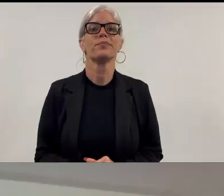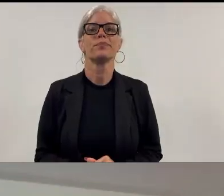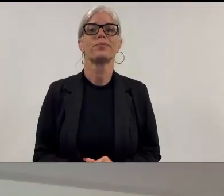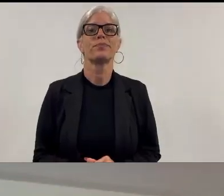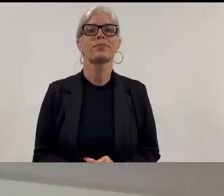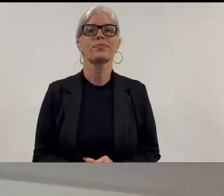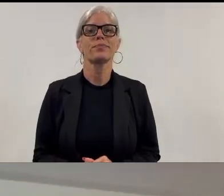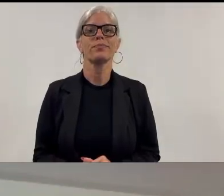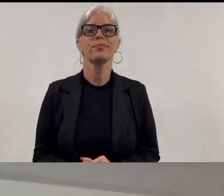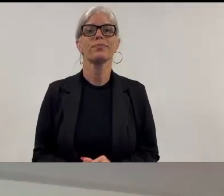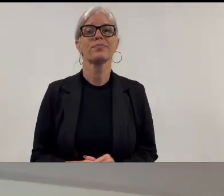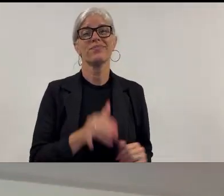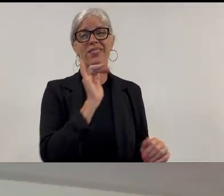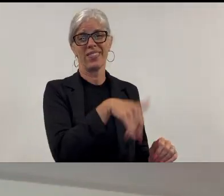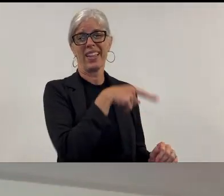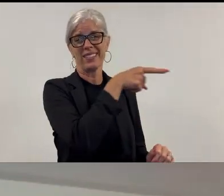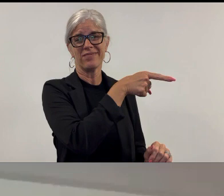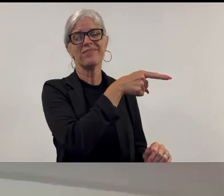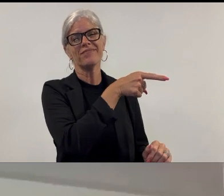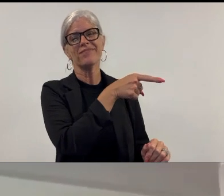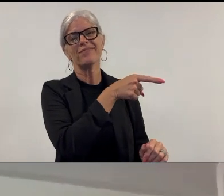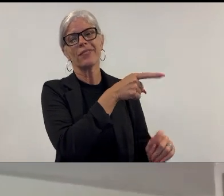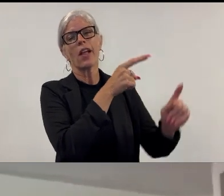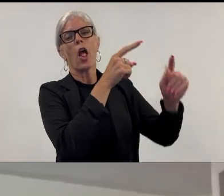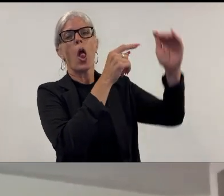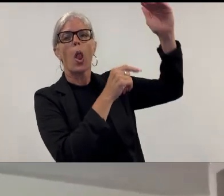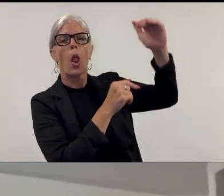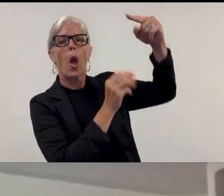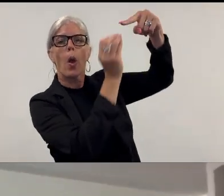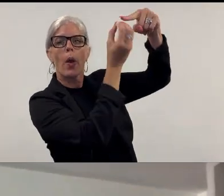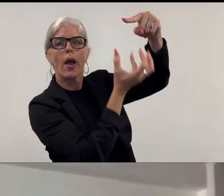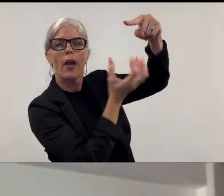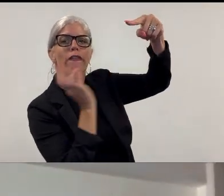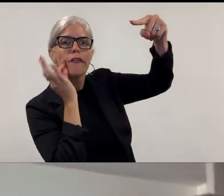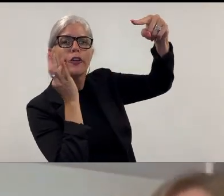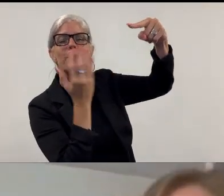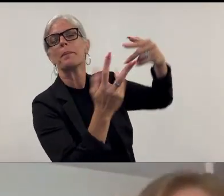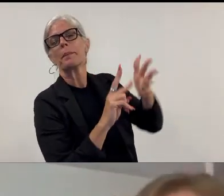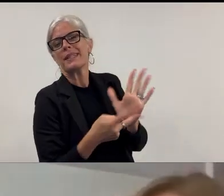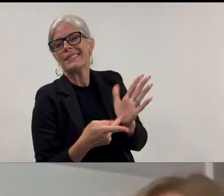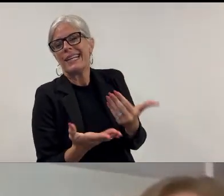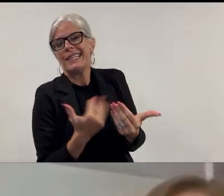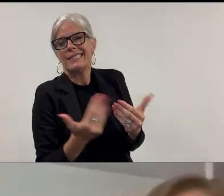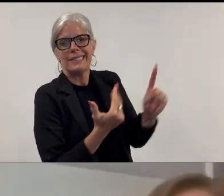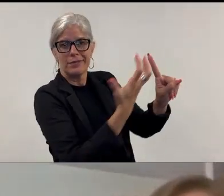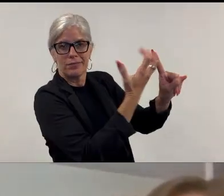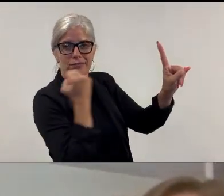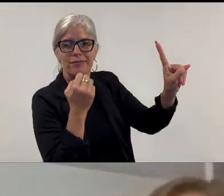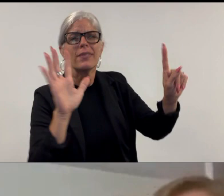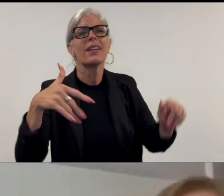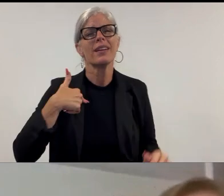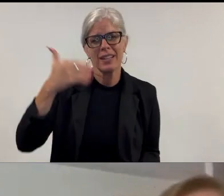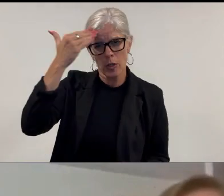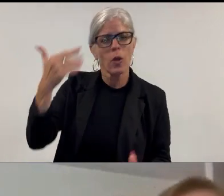block. It's a low-hanging fruit. And I know that I mentioned pain before, and I think you